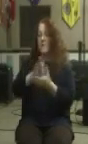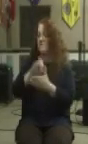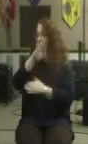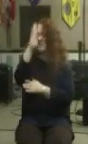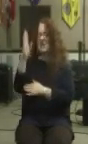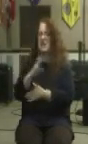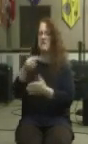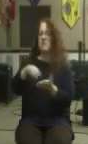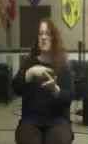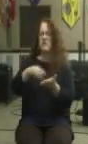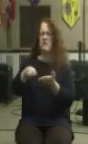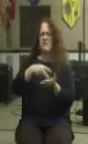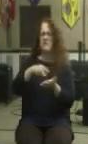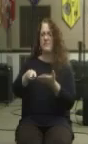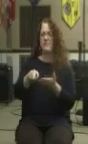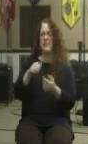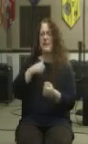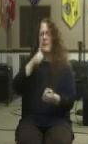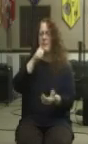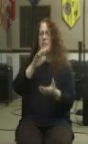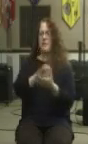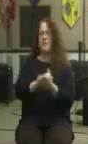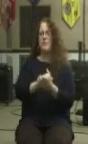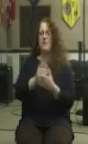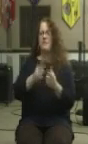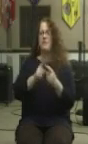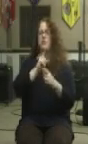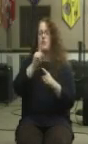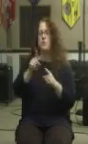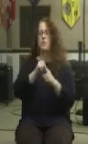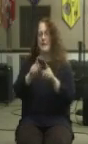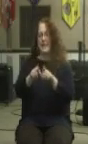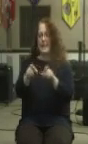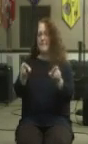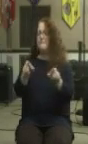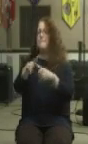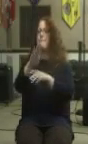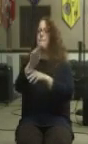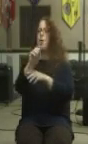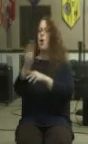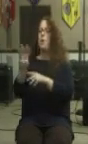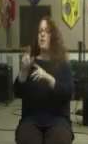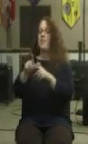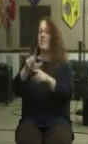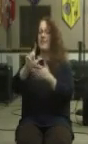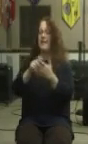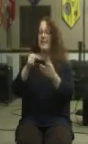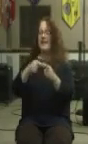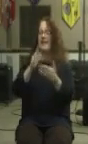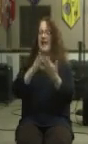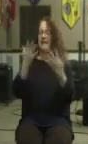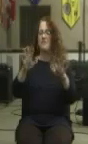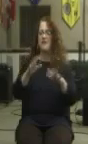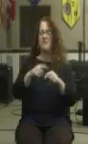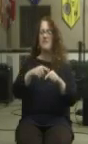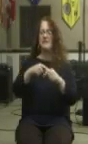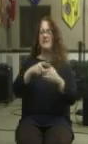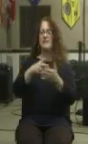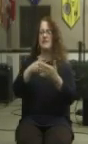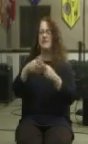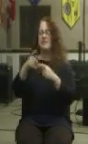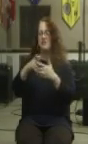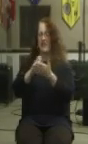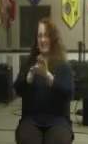will never dance. My wife is very bow-legged. You don't know that after she danced, she